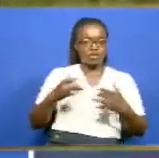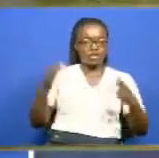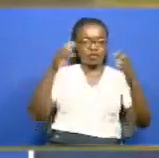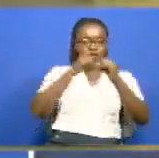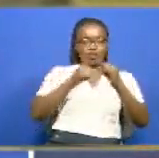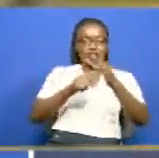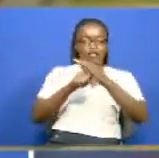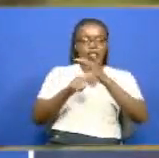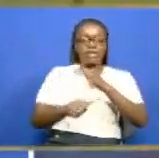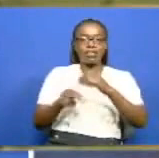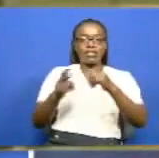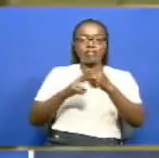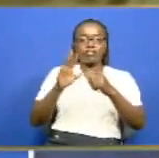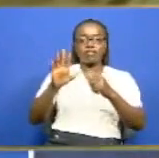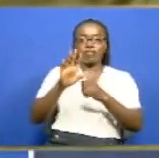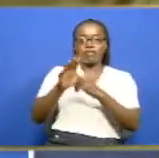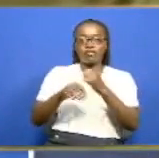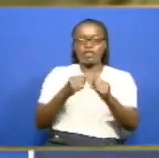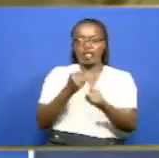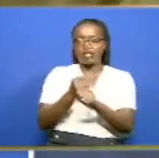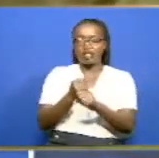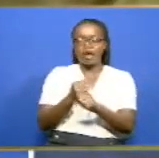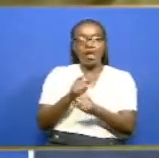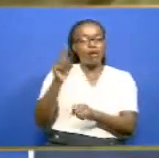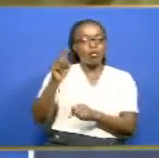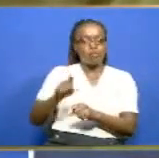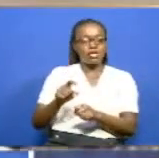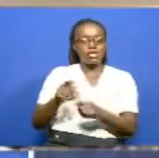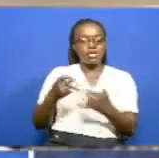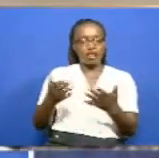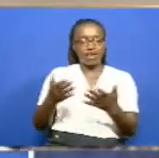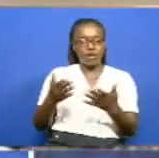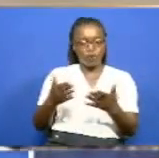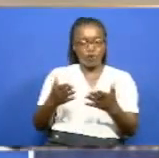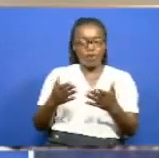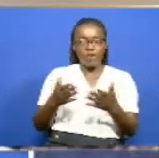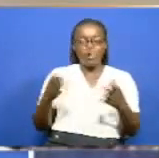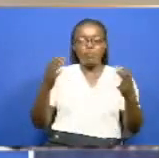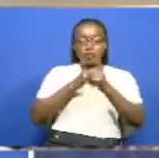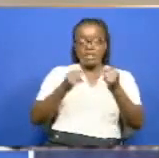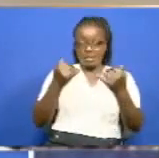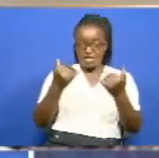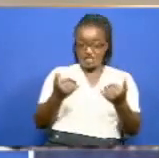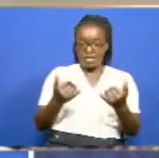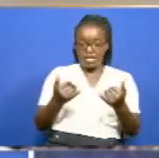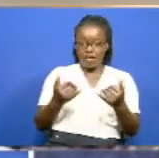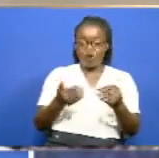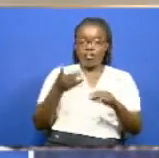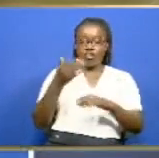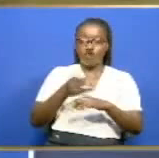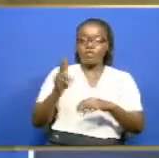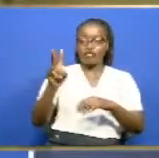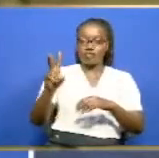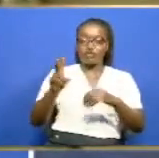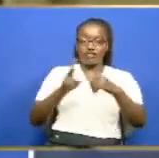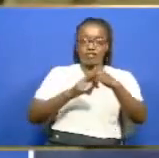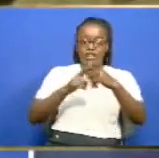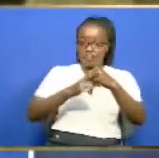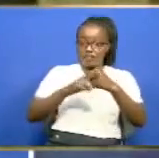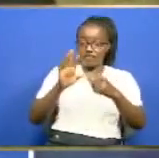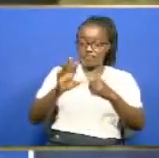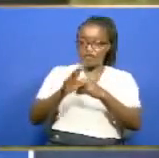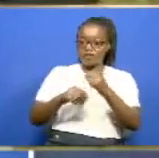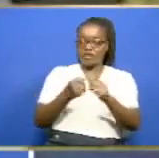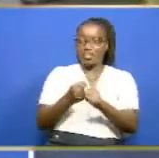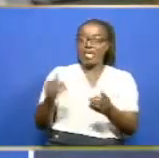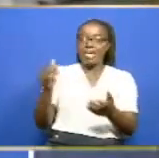under 75 years of age. It allowed incumbent President Yoweri Museveni, who is over 75 years, to run for a